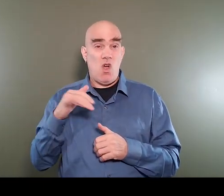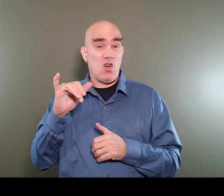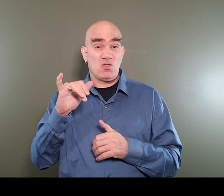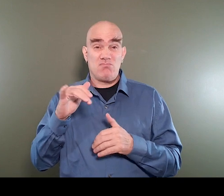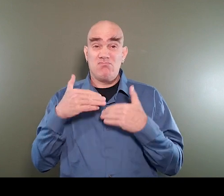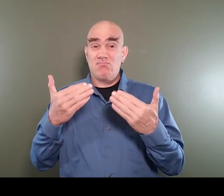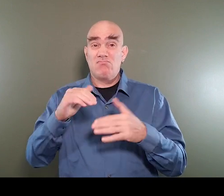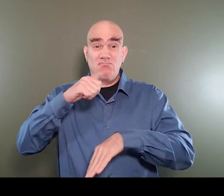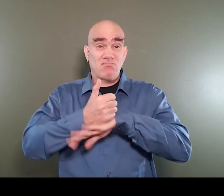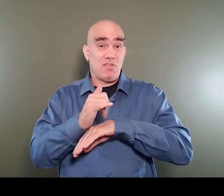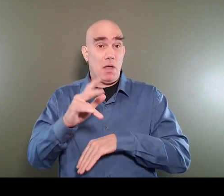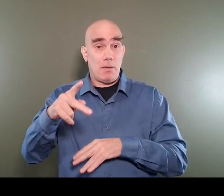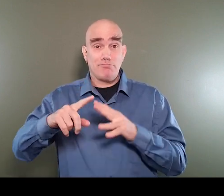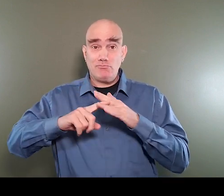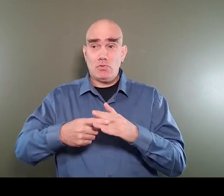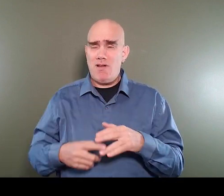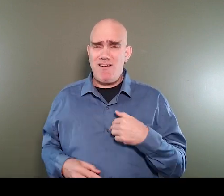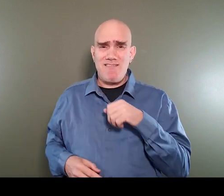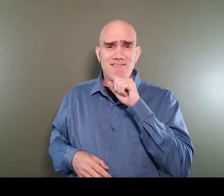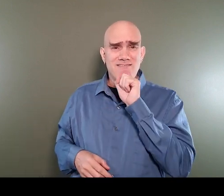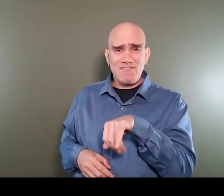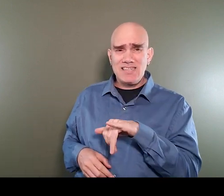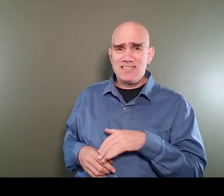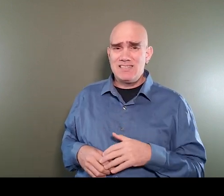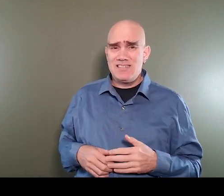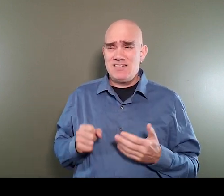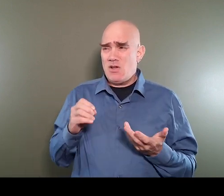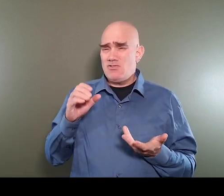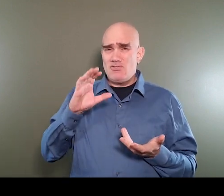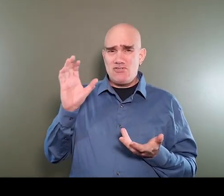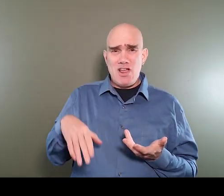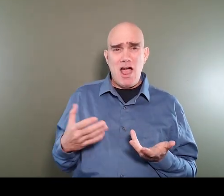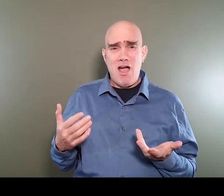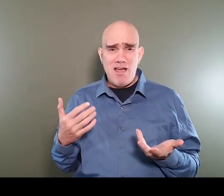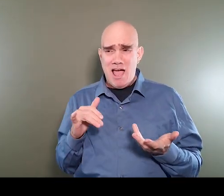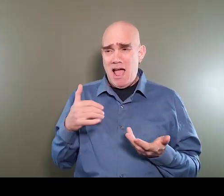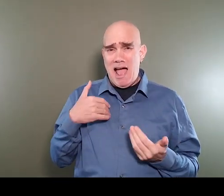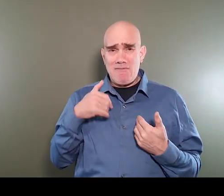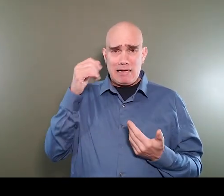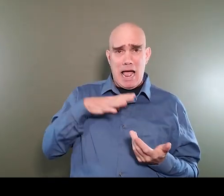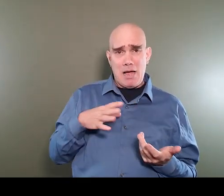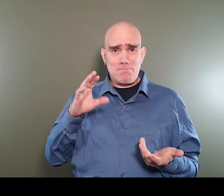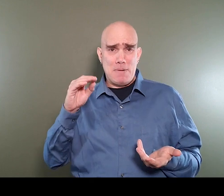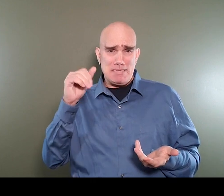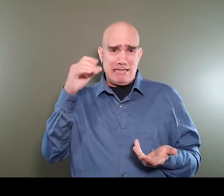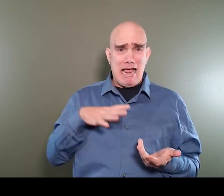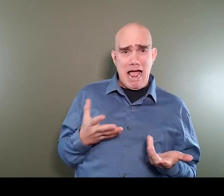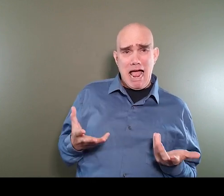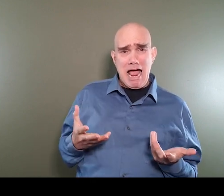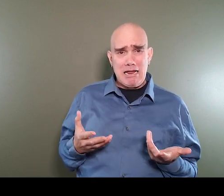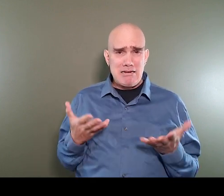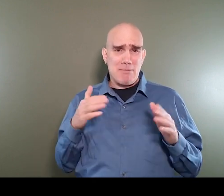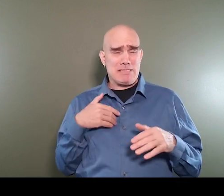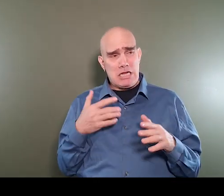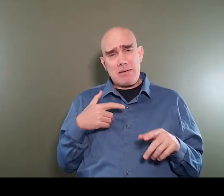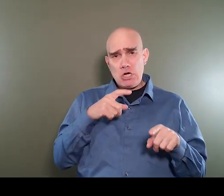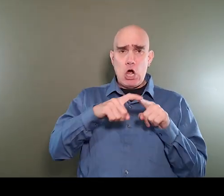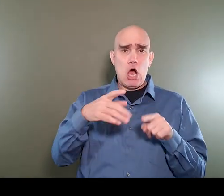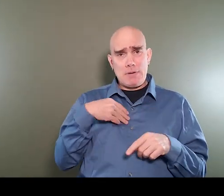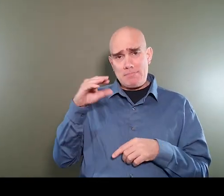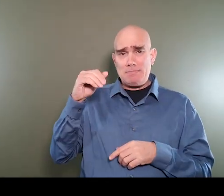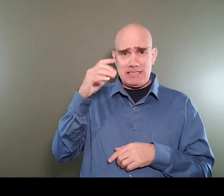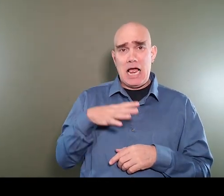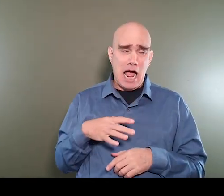Language. So we got all that going. I love it. I love that it's so Chicago. Like, I got a guy. I got a puppet guy. Let me